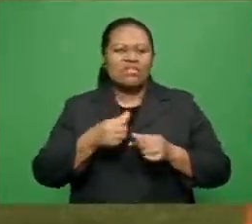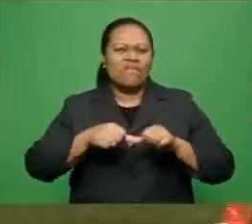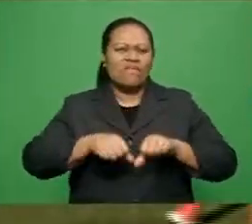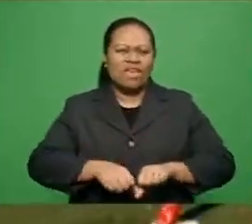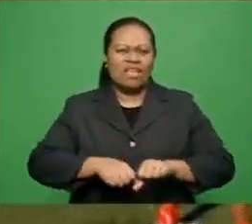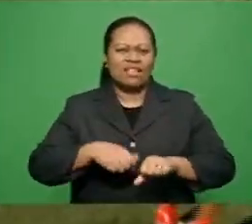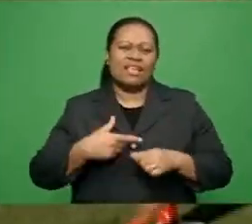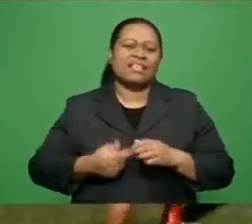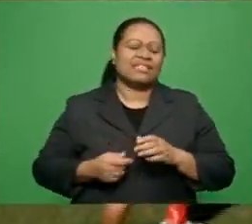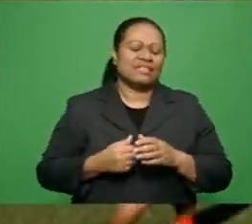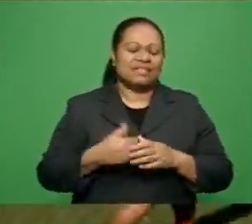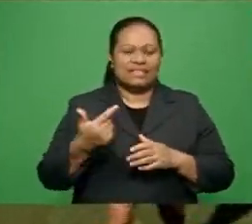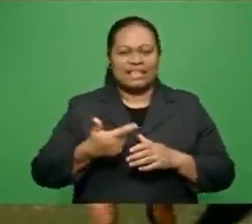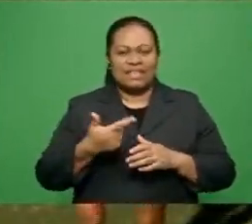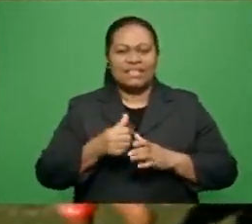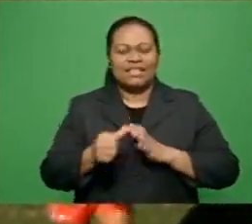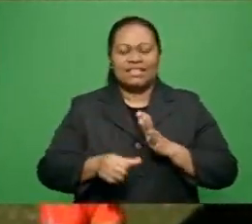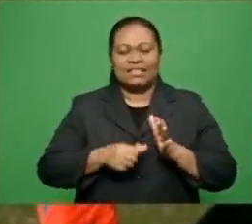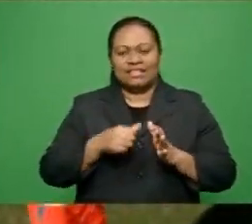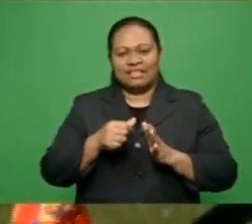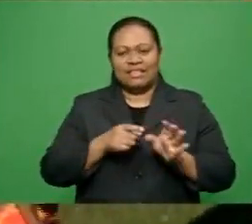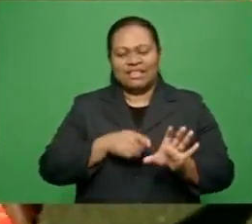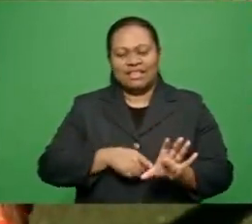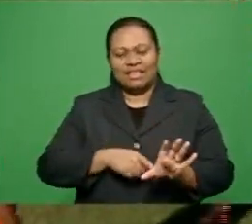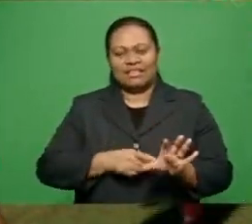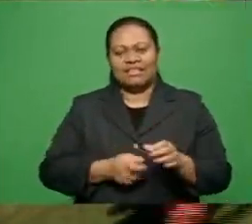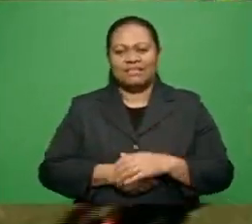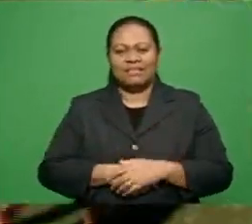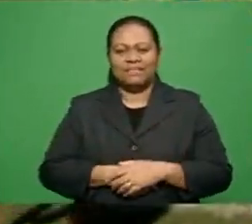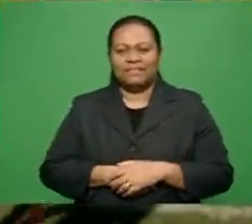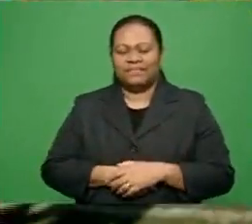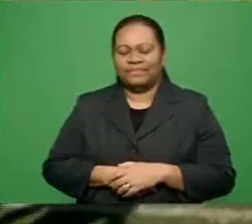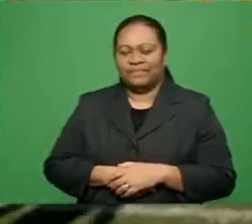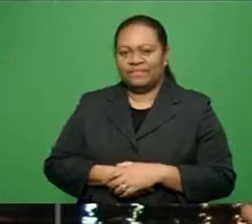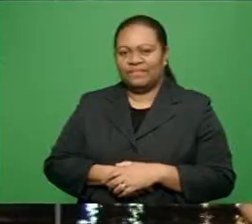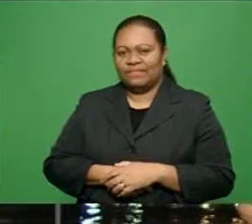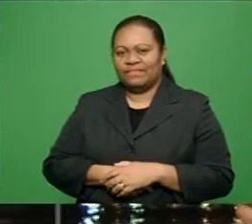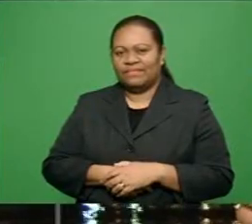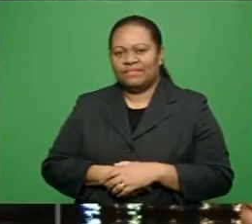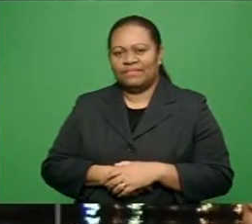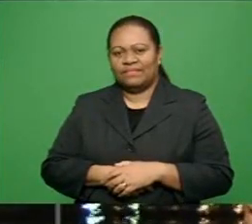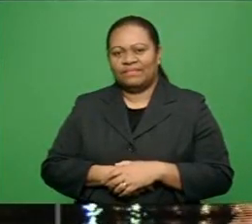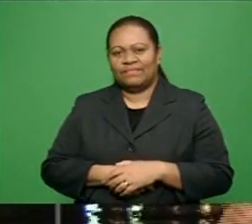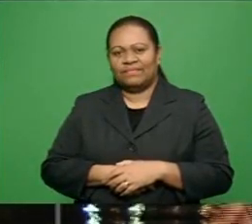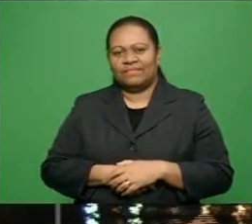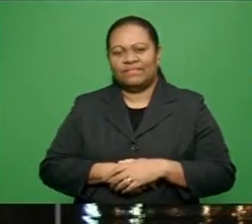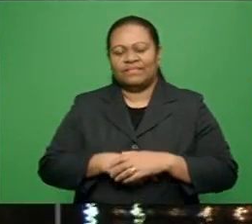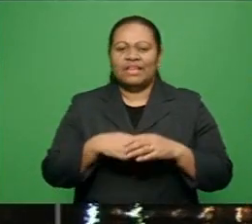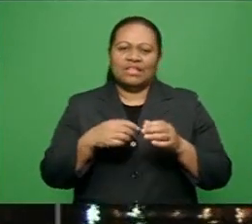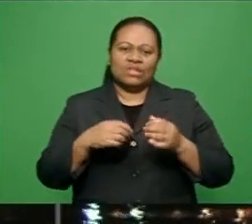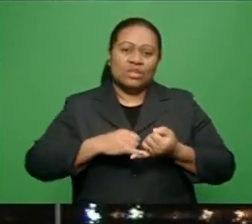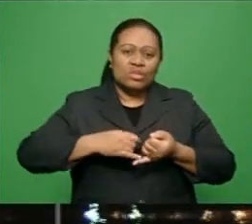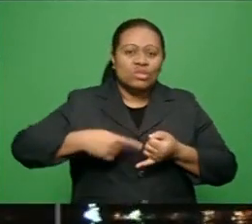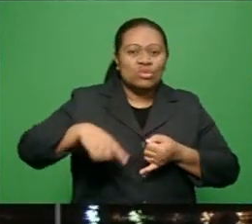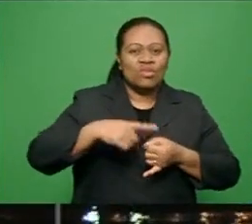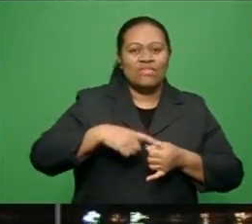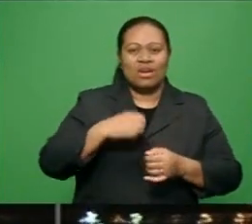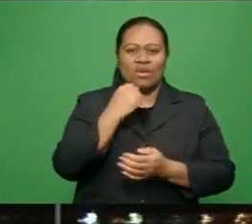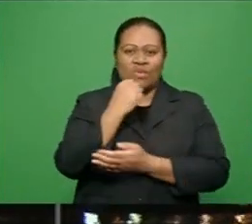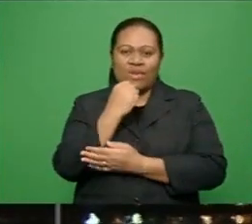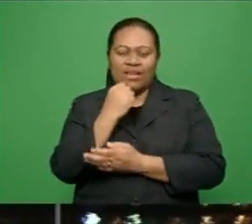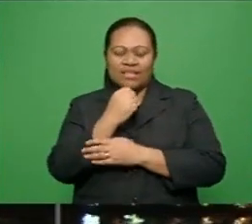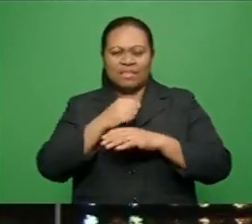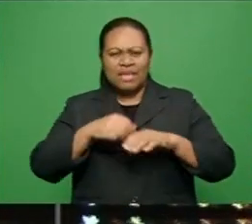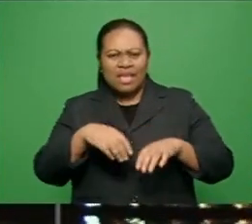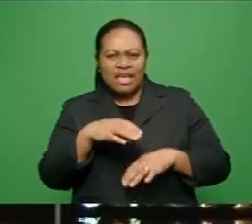their 17 years Fairbrother drought. Aquila Dhama, FBC Sports. The Ramsamy Suva rugby coaching team